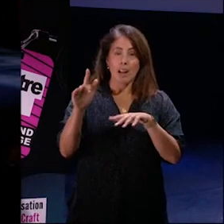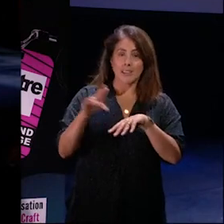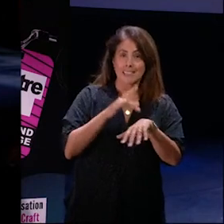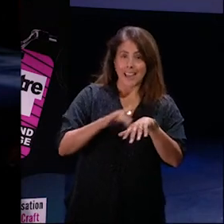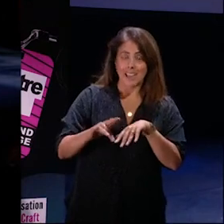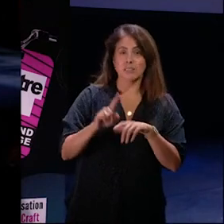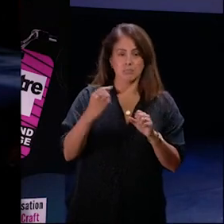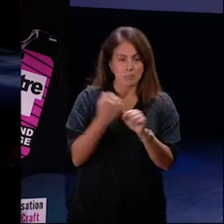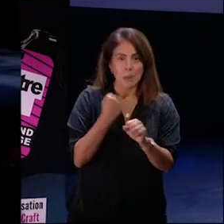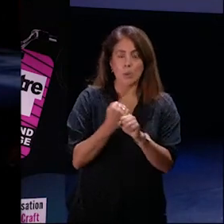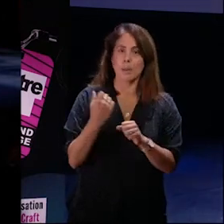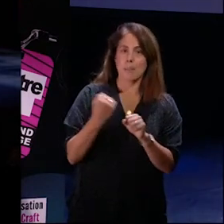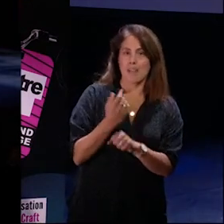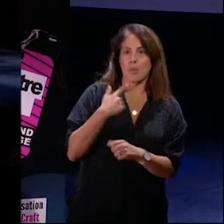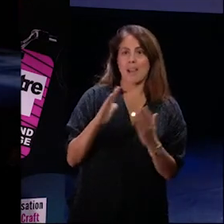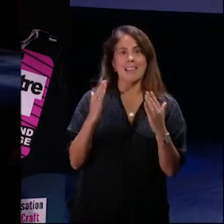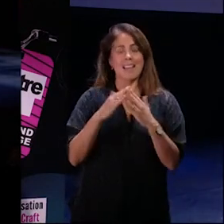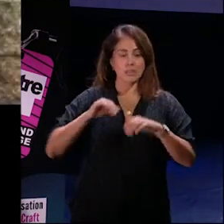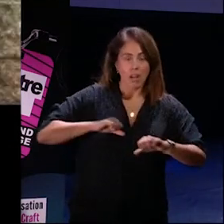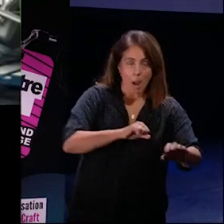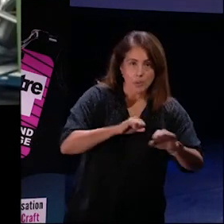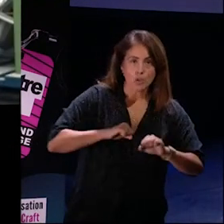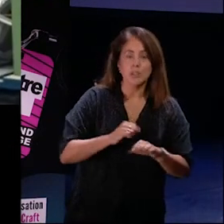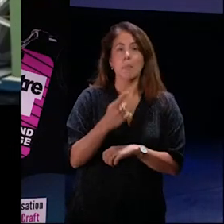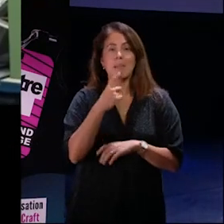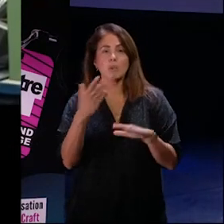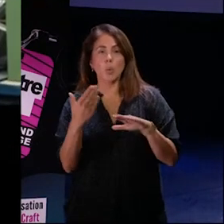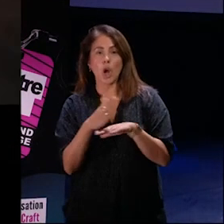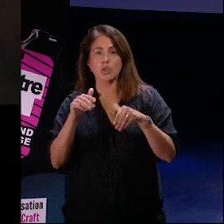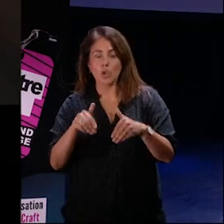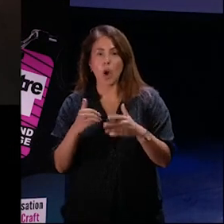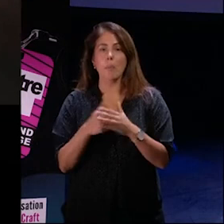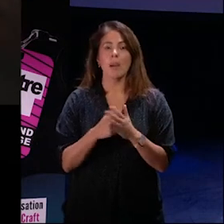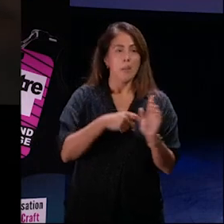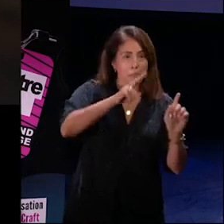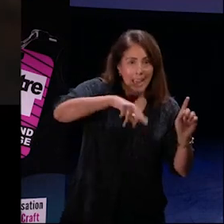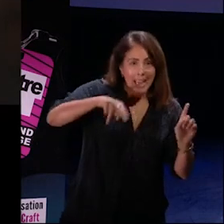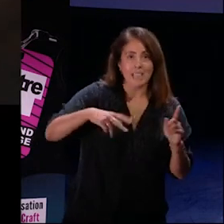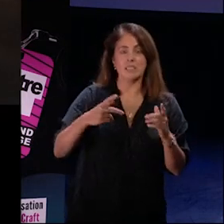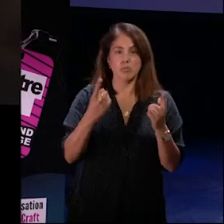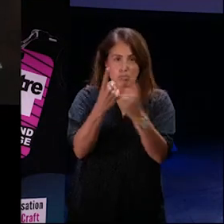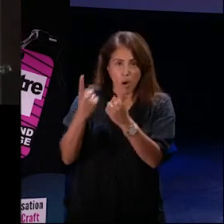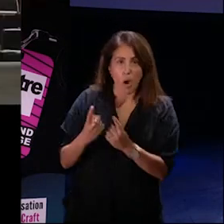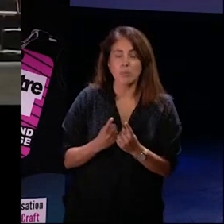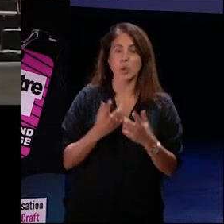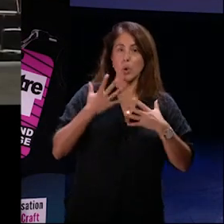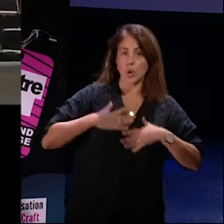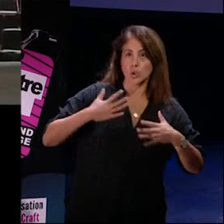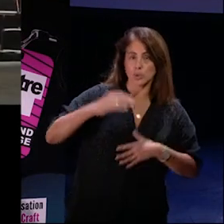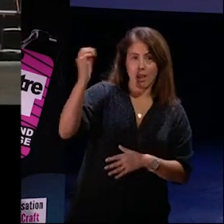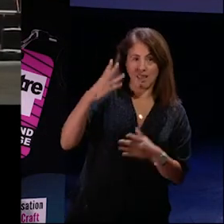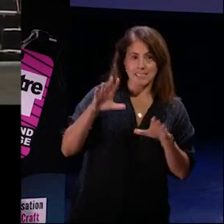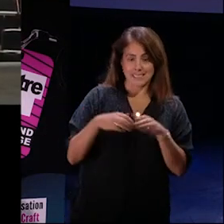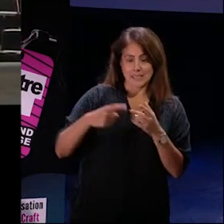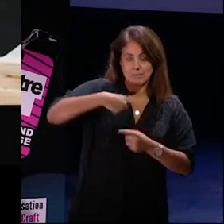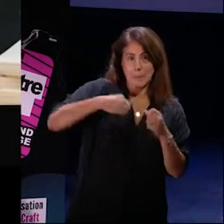stages is built and made by our in-house carpentry and metal workshop, paint shop, props workshop, costume and lighting teams.